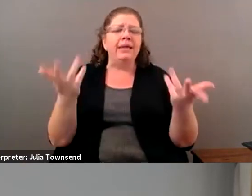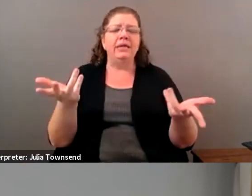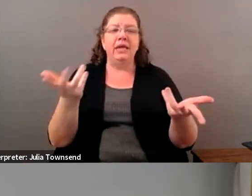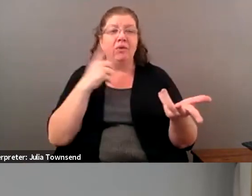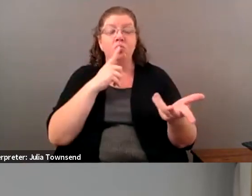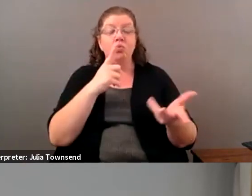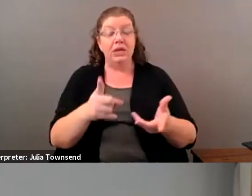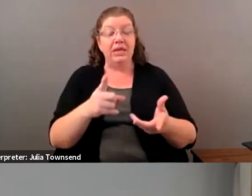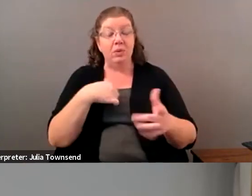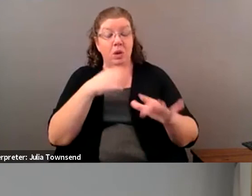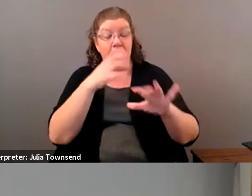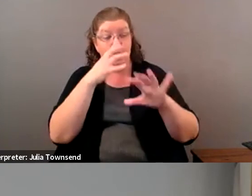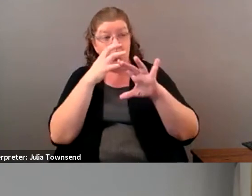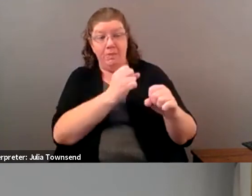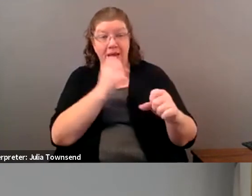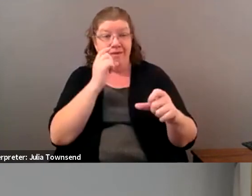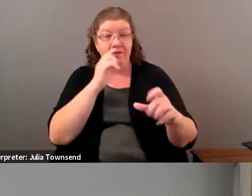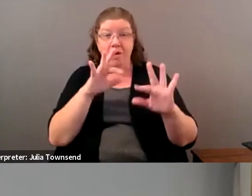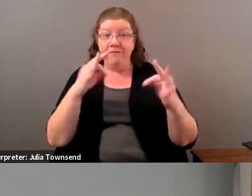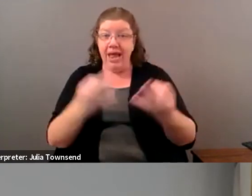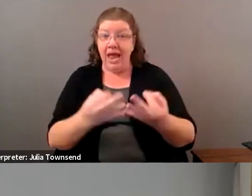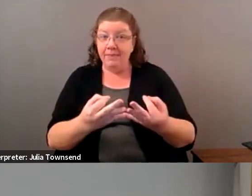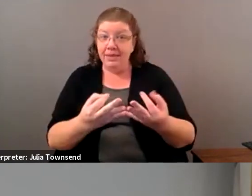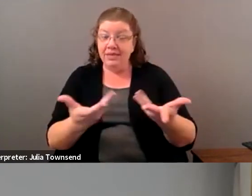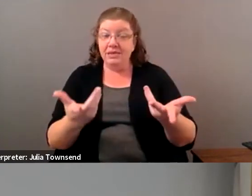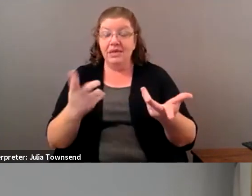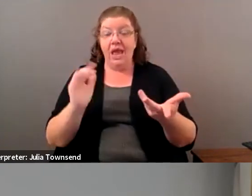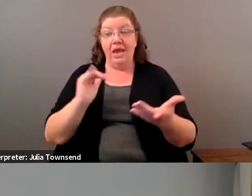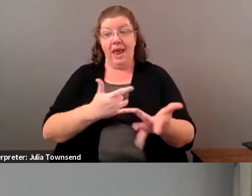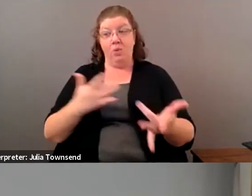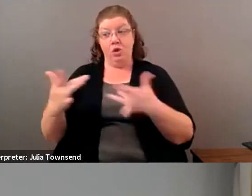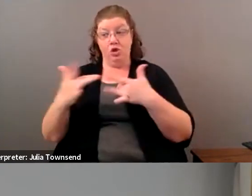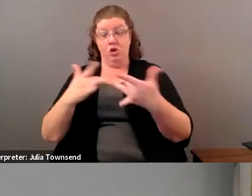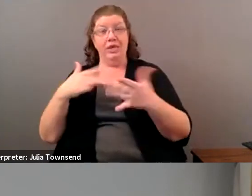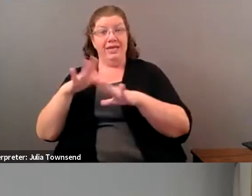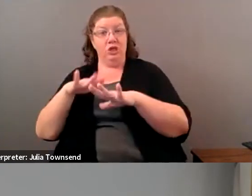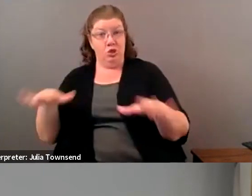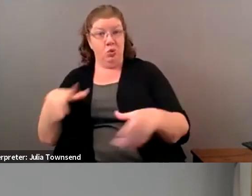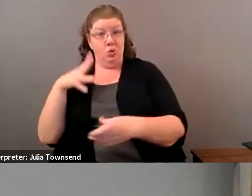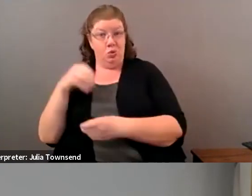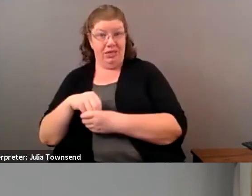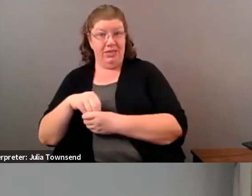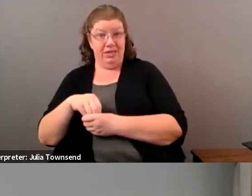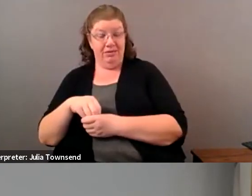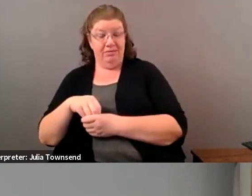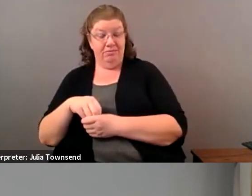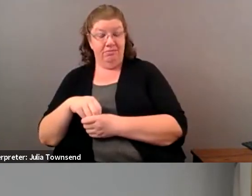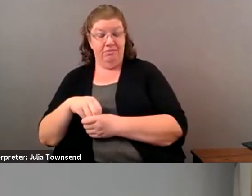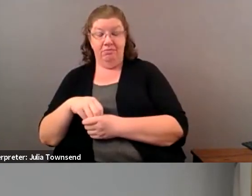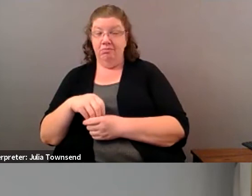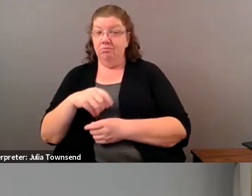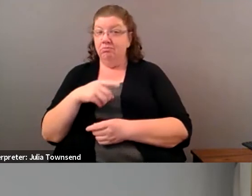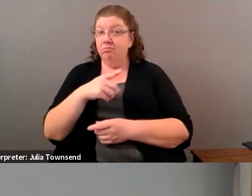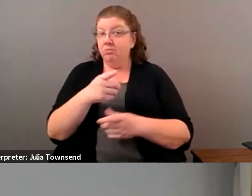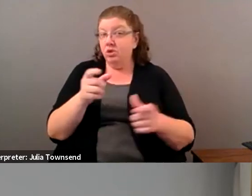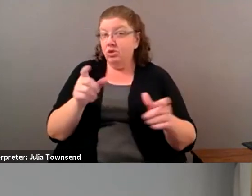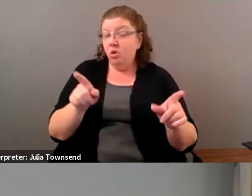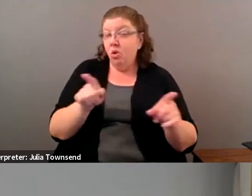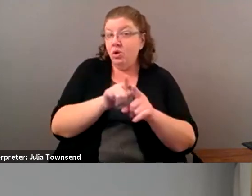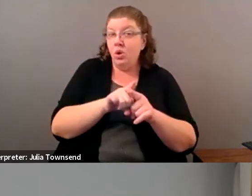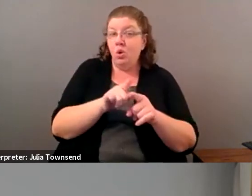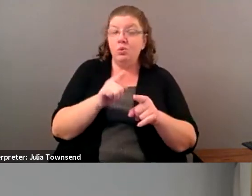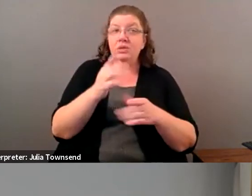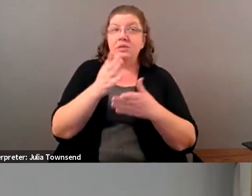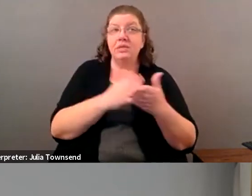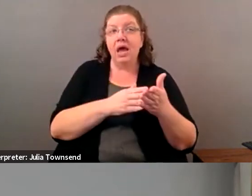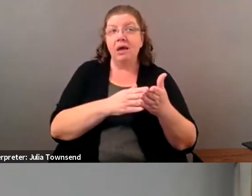appeal to families, and of course our concern is with children, is there also are there guidelines that you